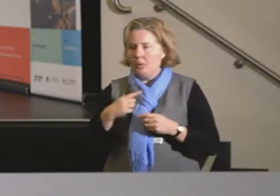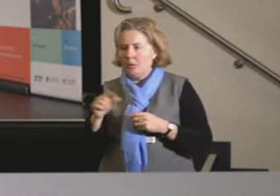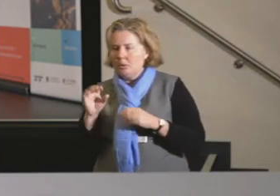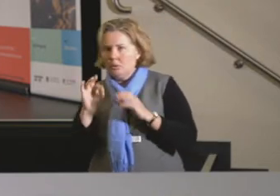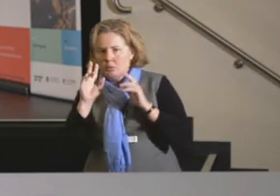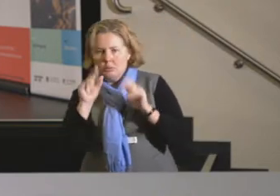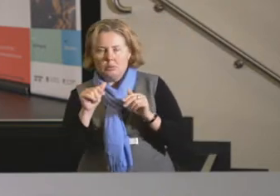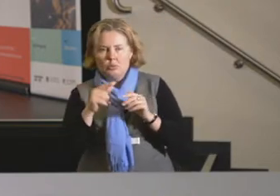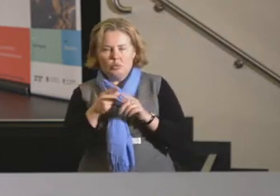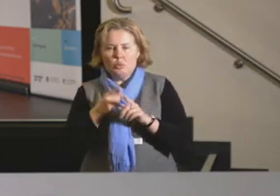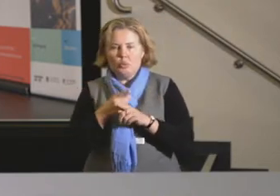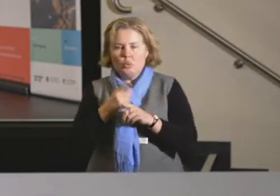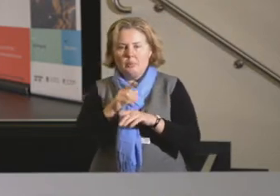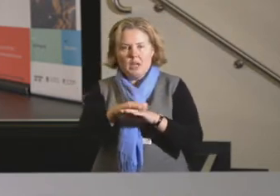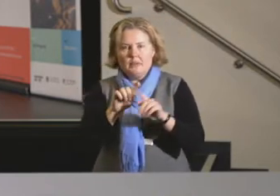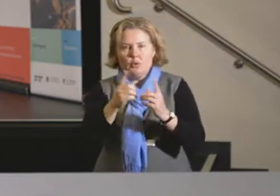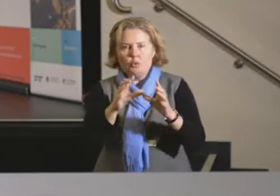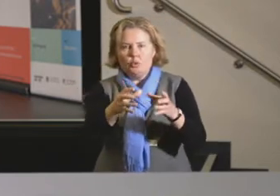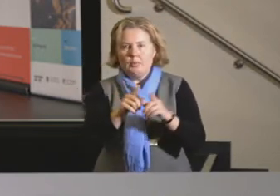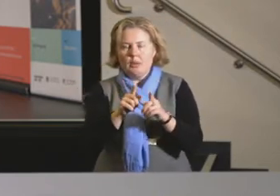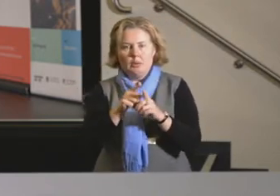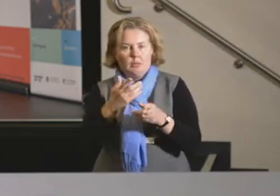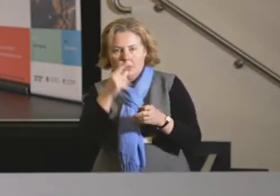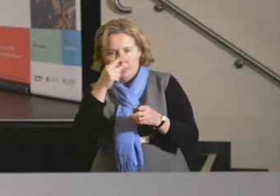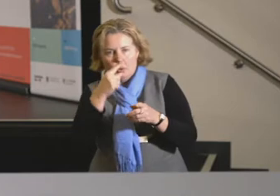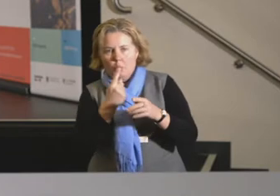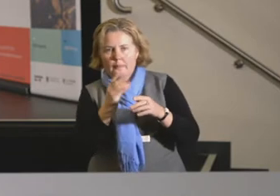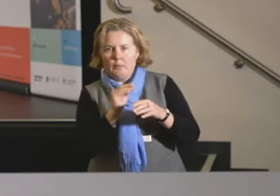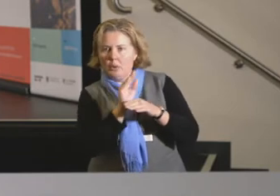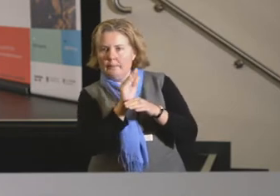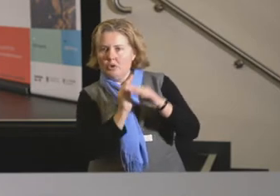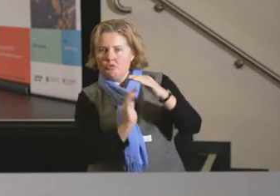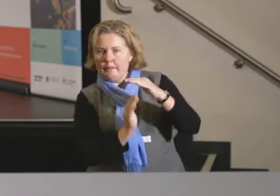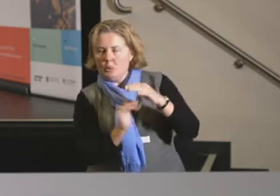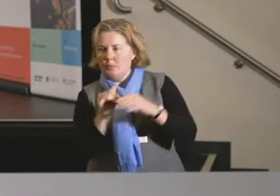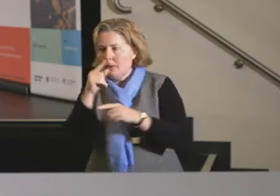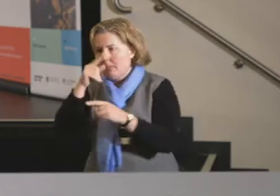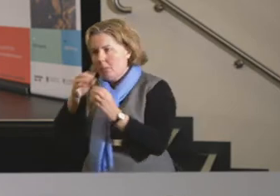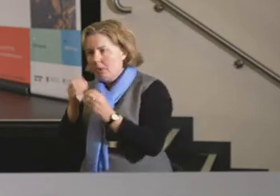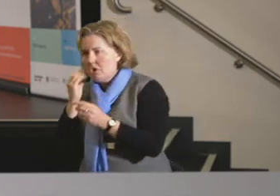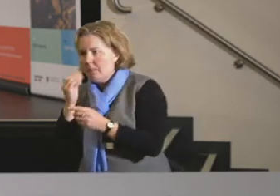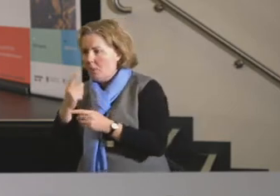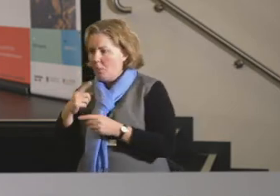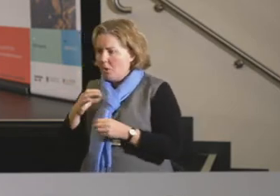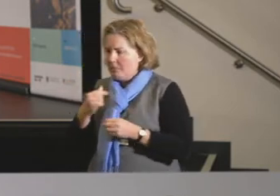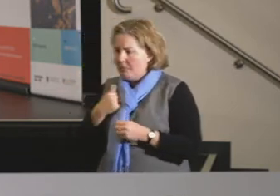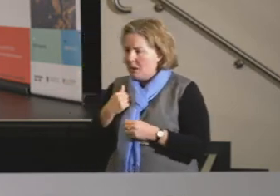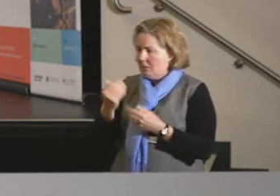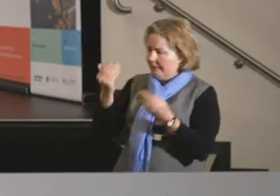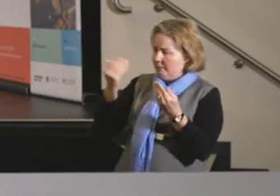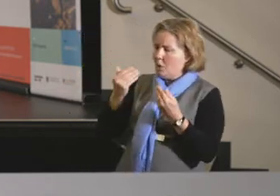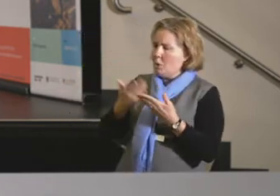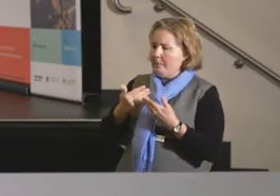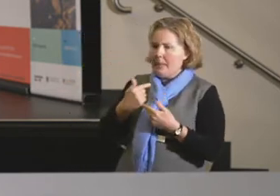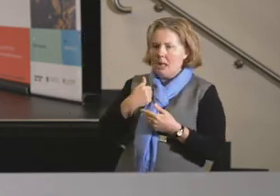giving it to young people with diabetes? Why not me? And that question was asked again and again. And what I found interesting